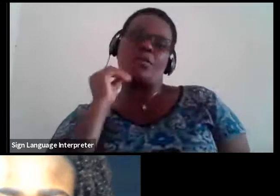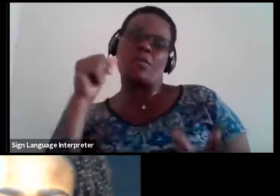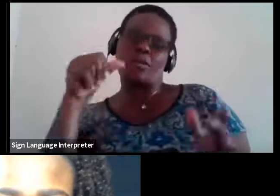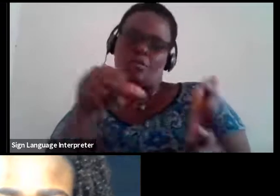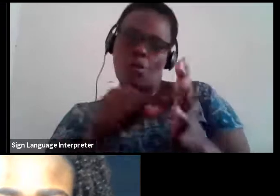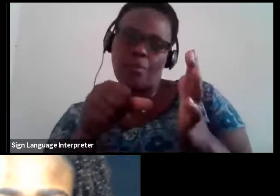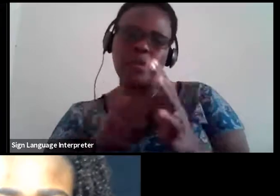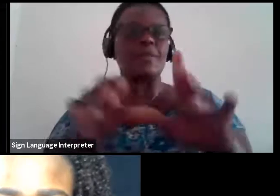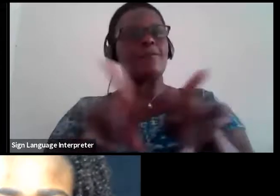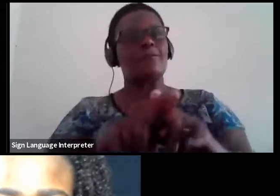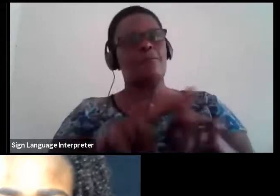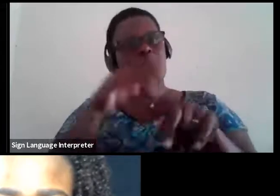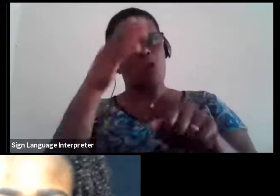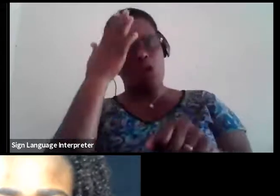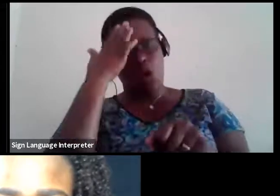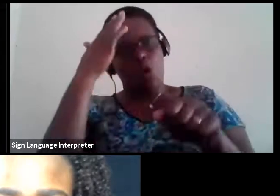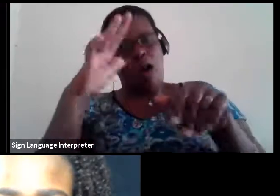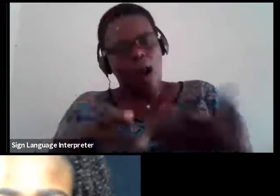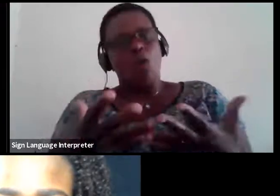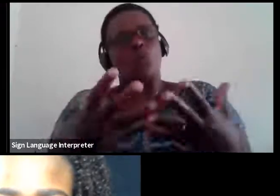care of the problem.